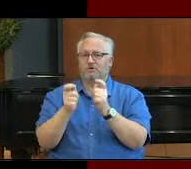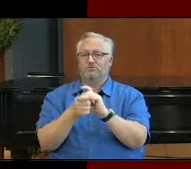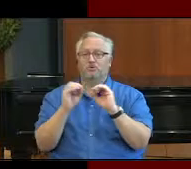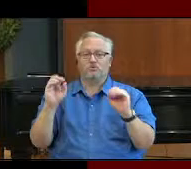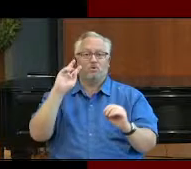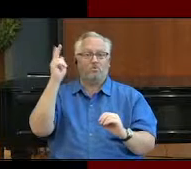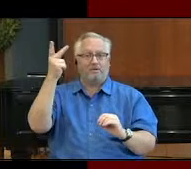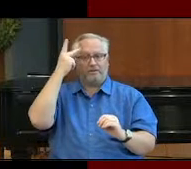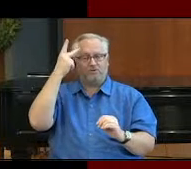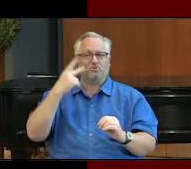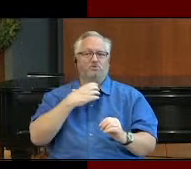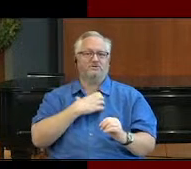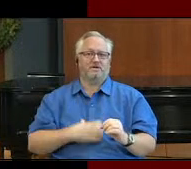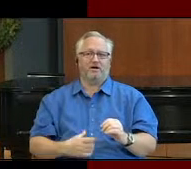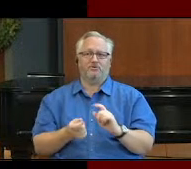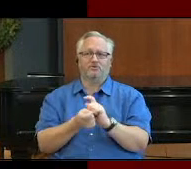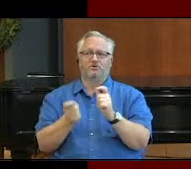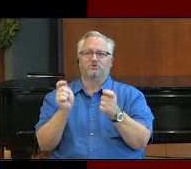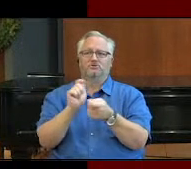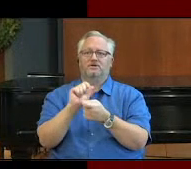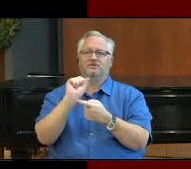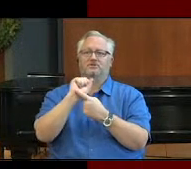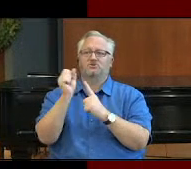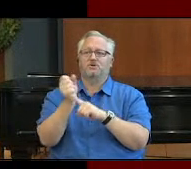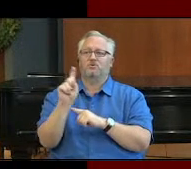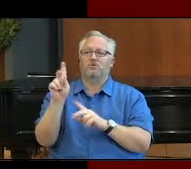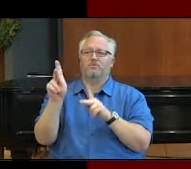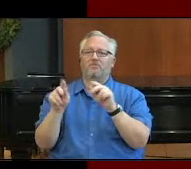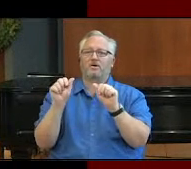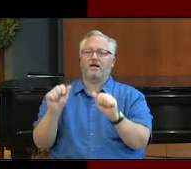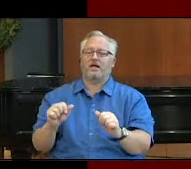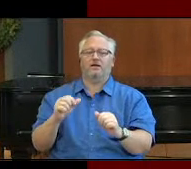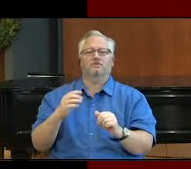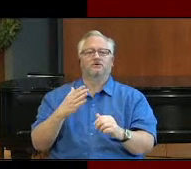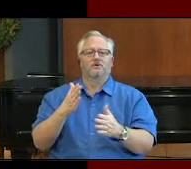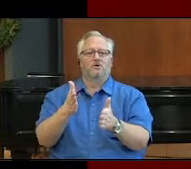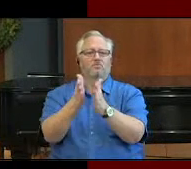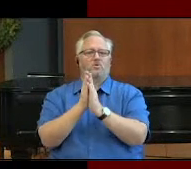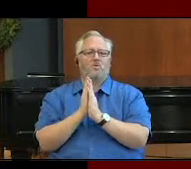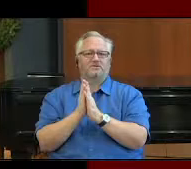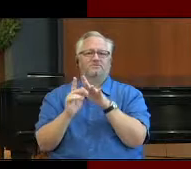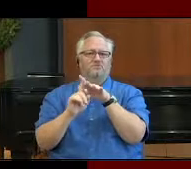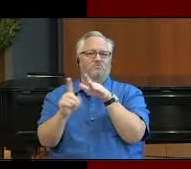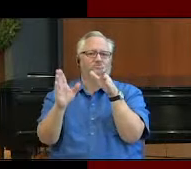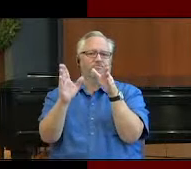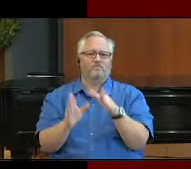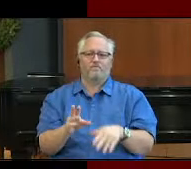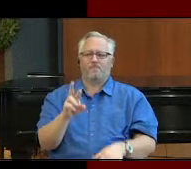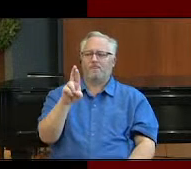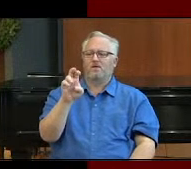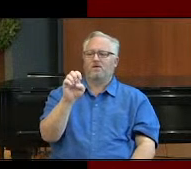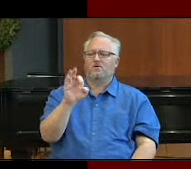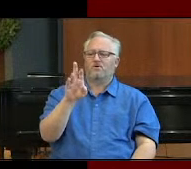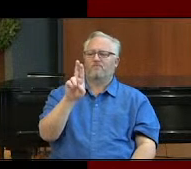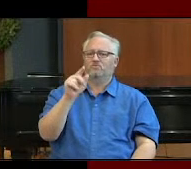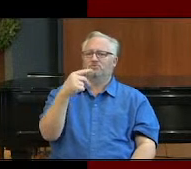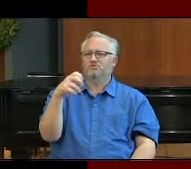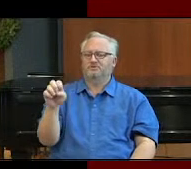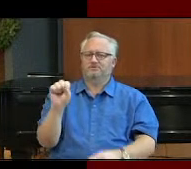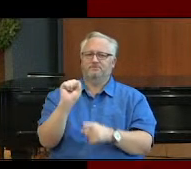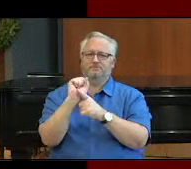to expand the circumstances under which people can claim refugee status. However, regardless of